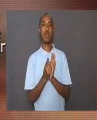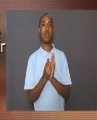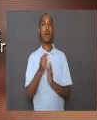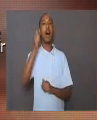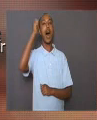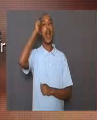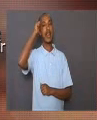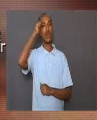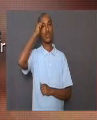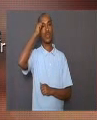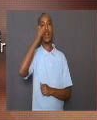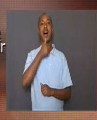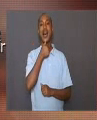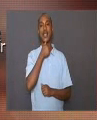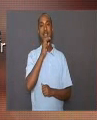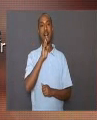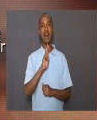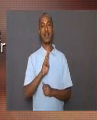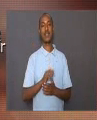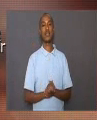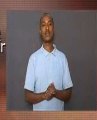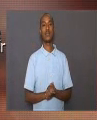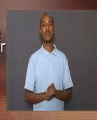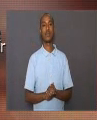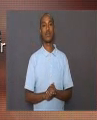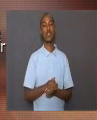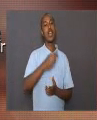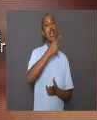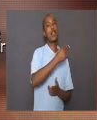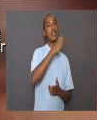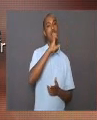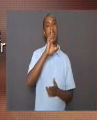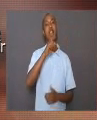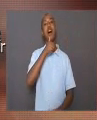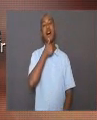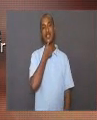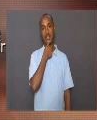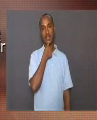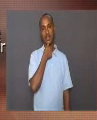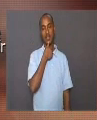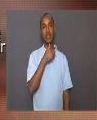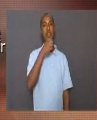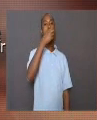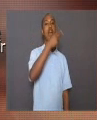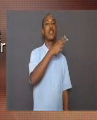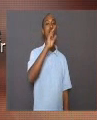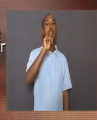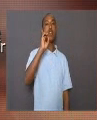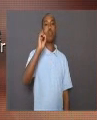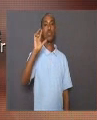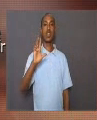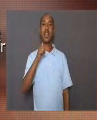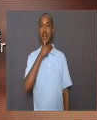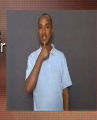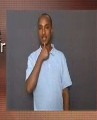examples of Arrhenius acids are hydrochloric acid, nitric